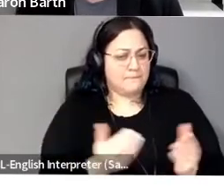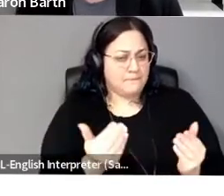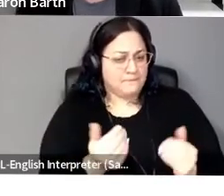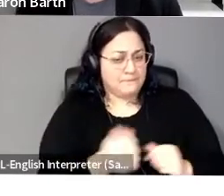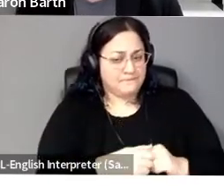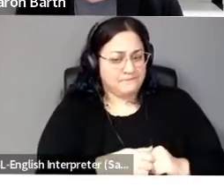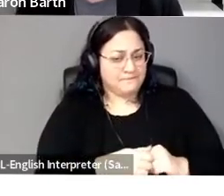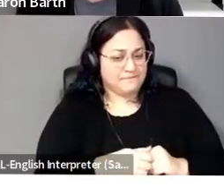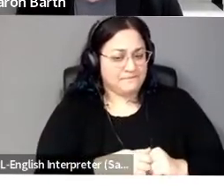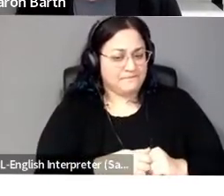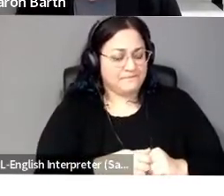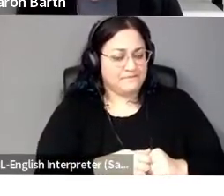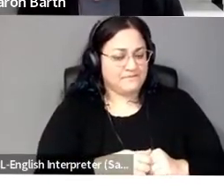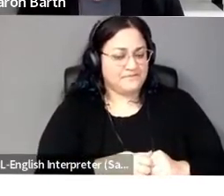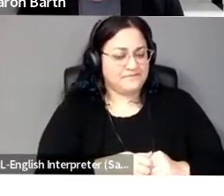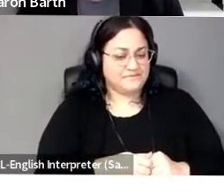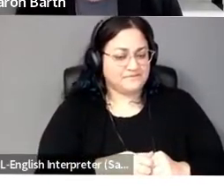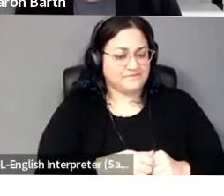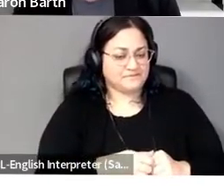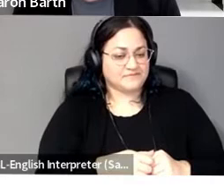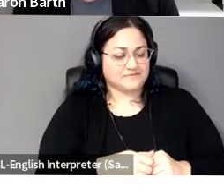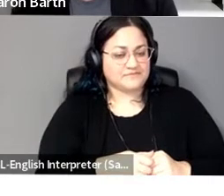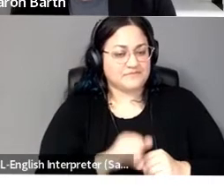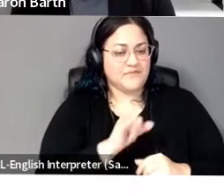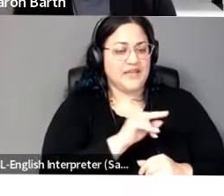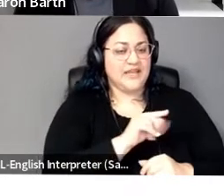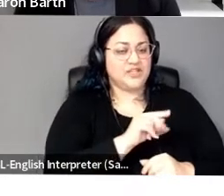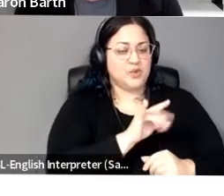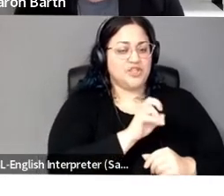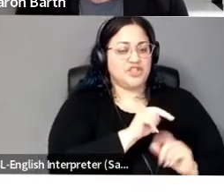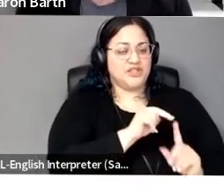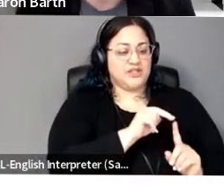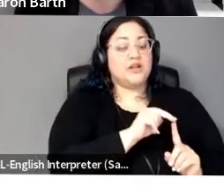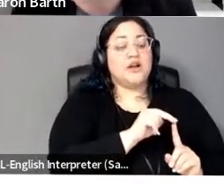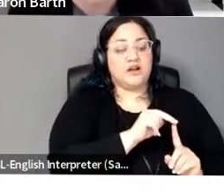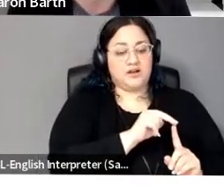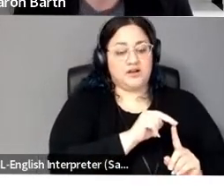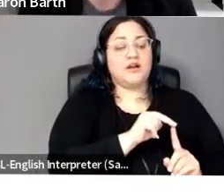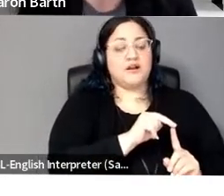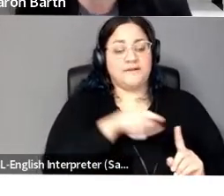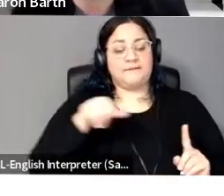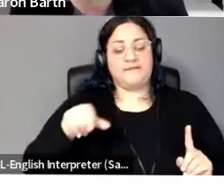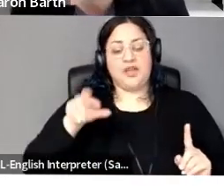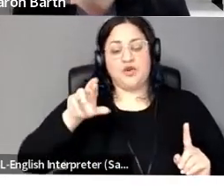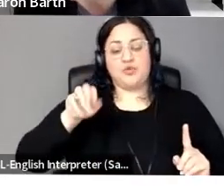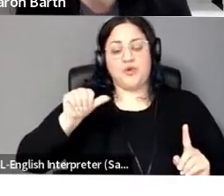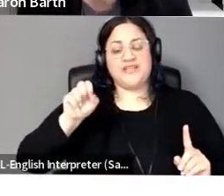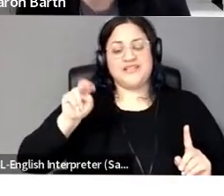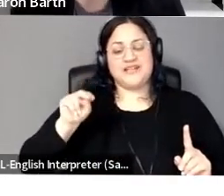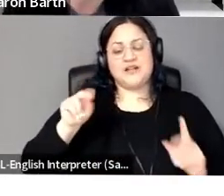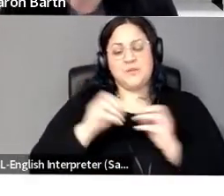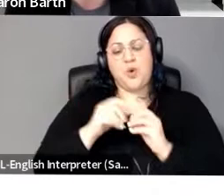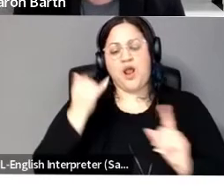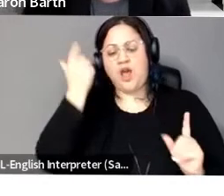Do we know? Is intuition a form of reasoning, or is it different? Yeah, okay, so someone says it's more, reason is more logical.